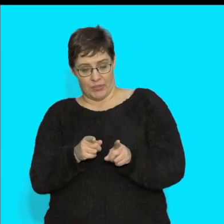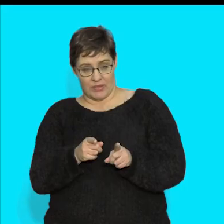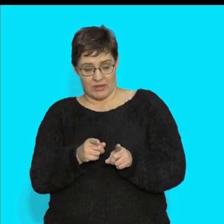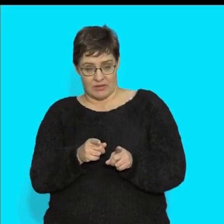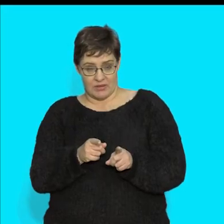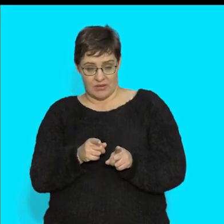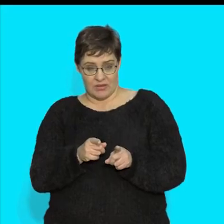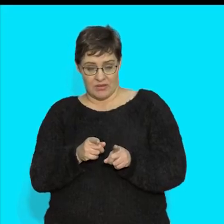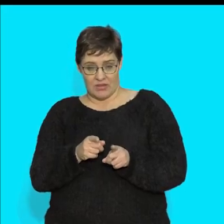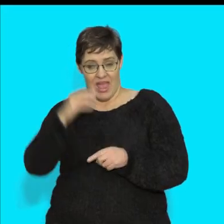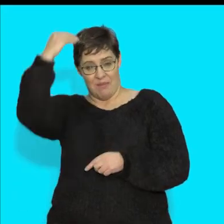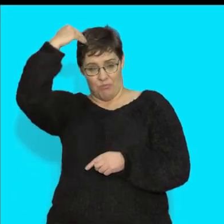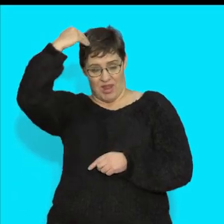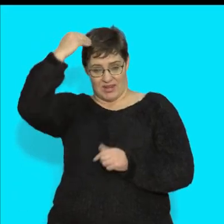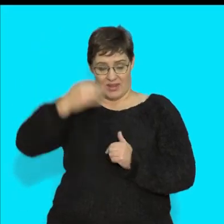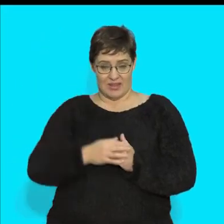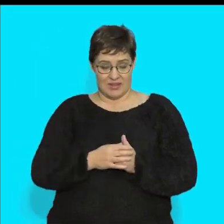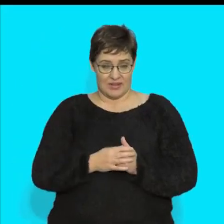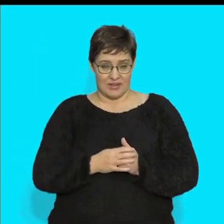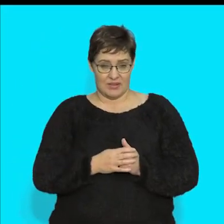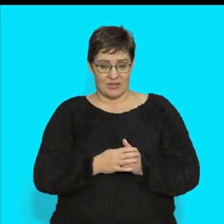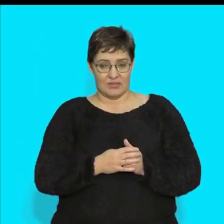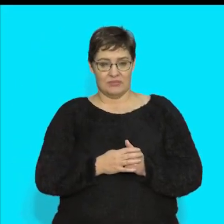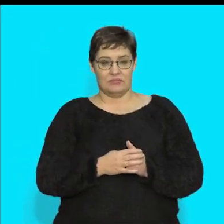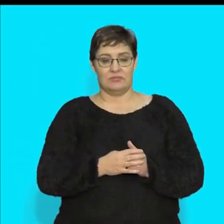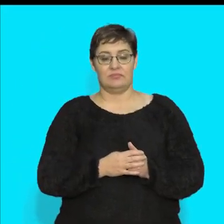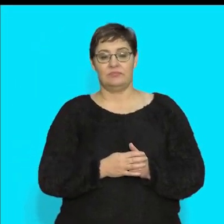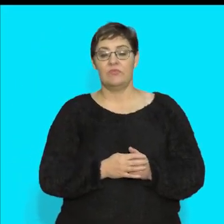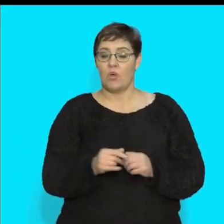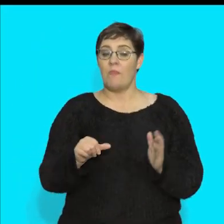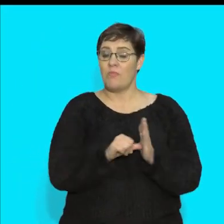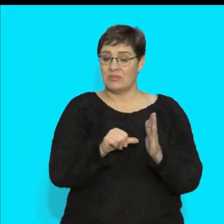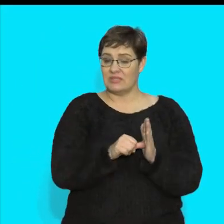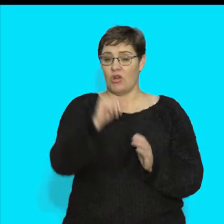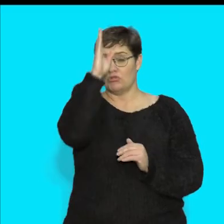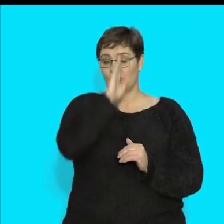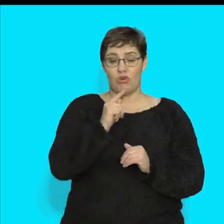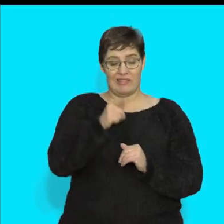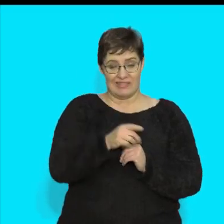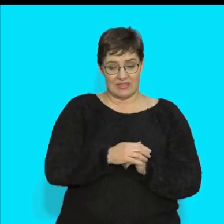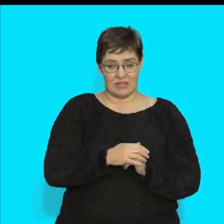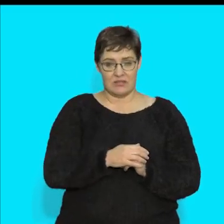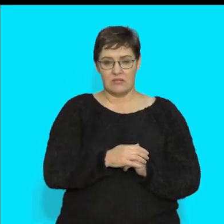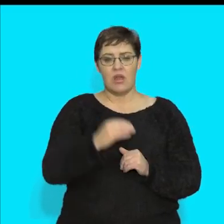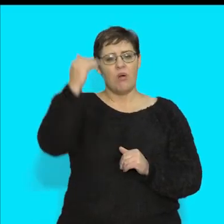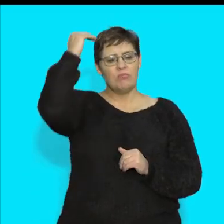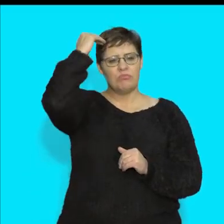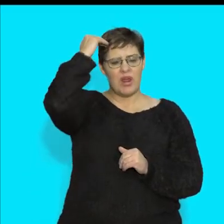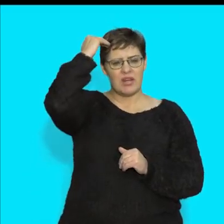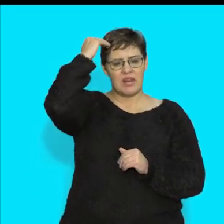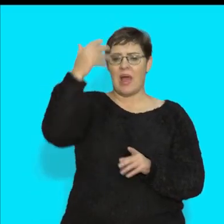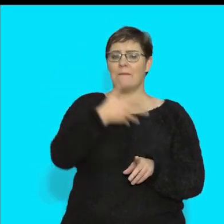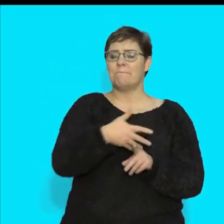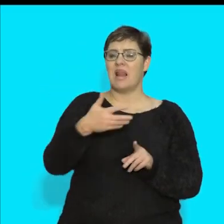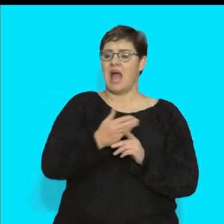something bursts in my brain. So again, guys, very important, a stroke. So what happens is your brain, the blood